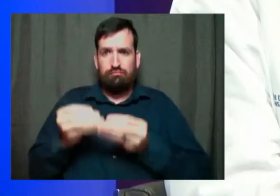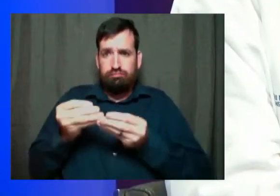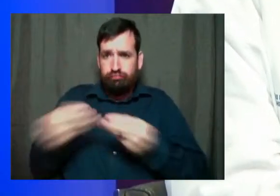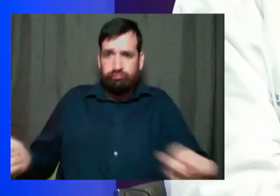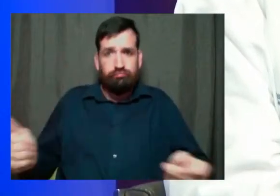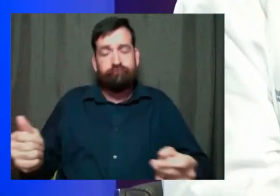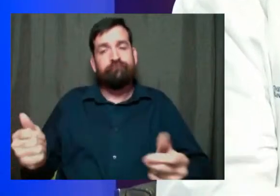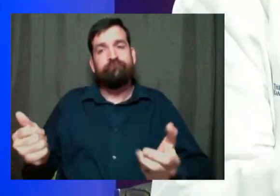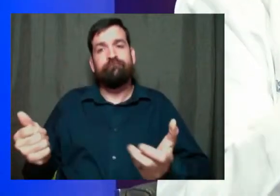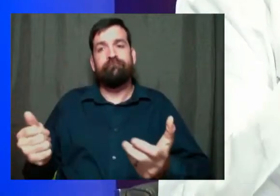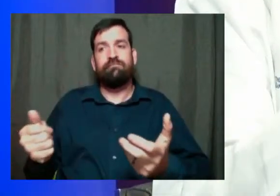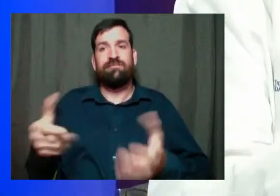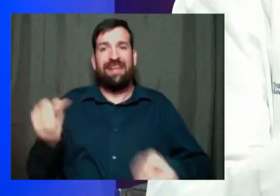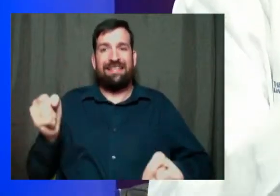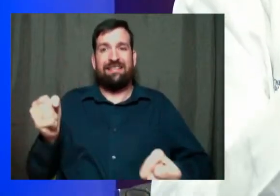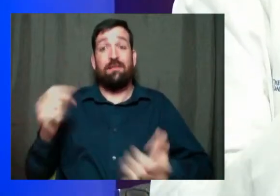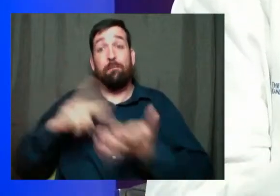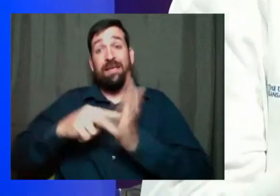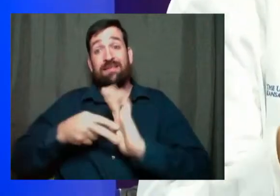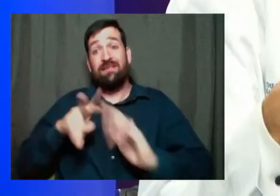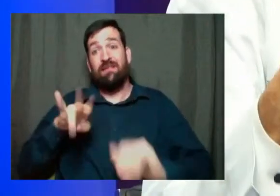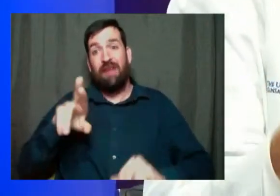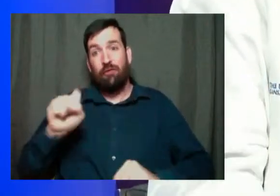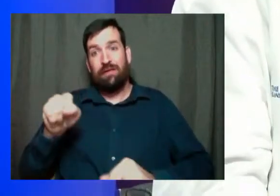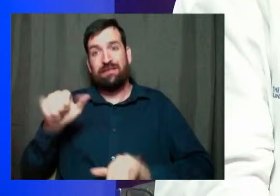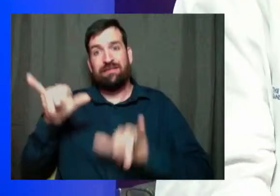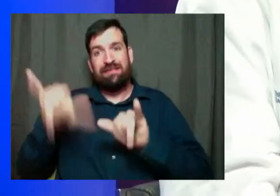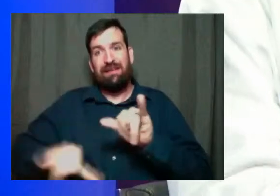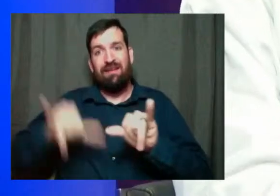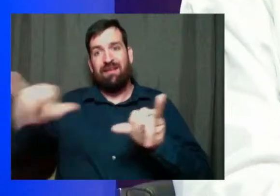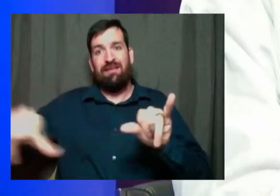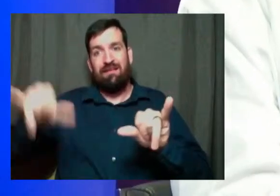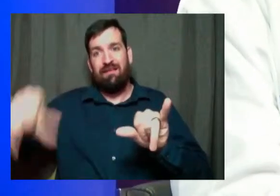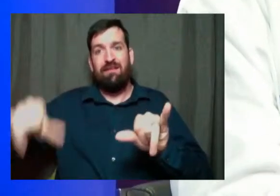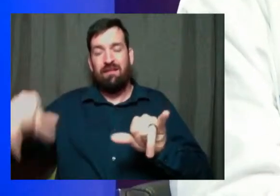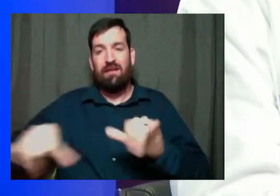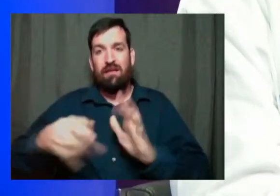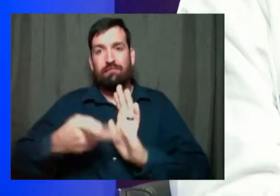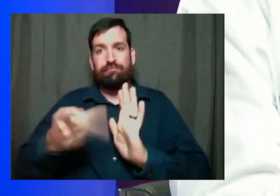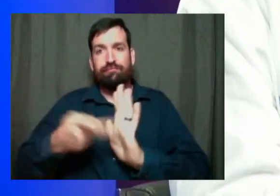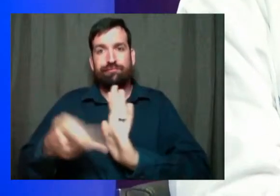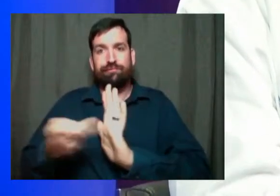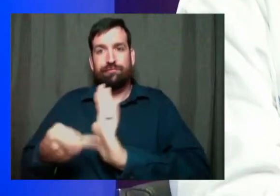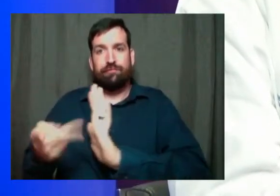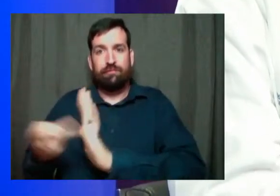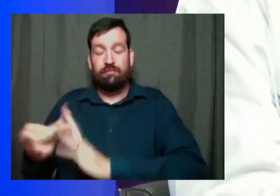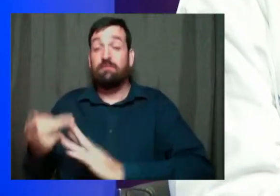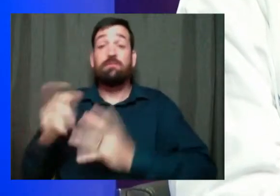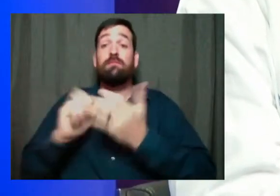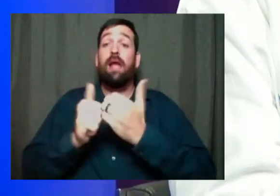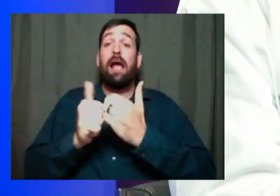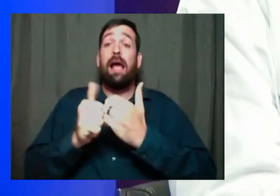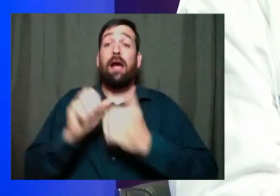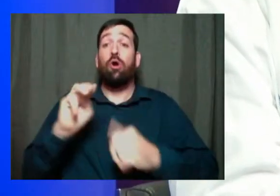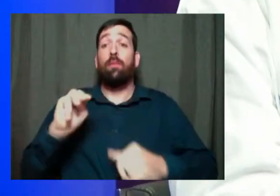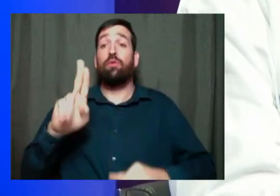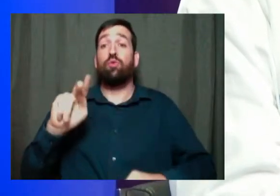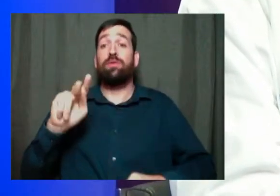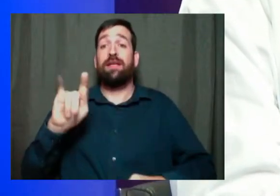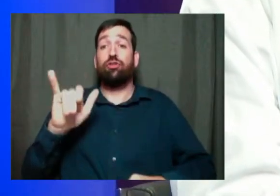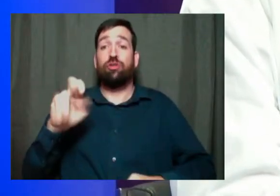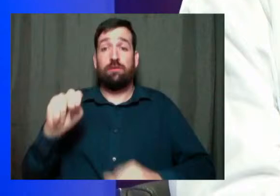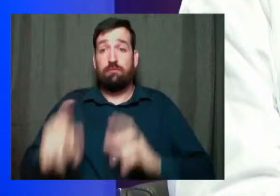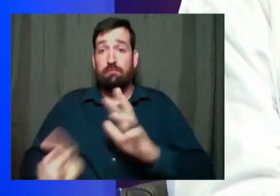as a result, the virus stays and reproduces and reproduces and reproduces. The way mutations arise is